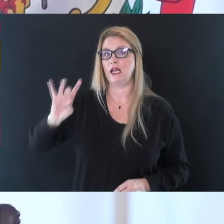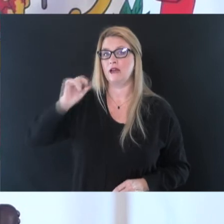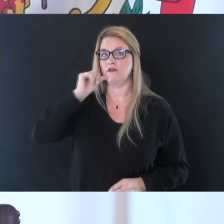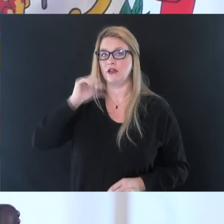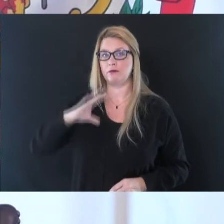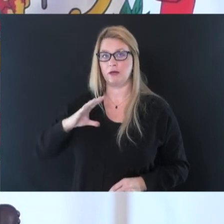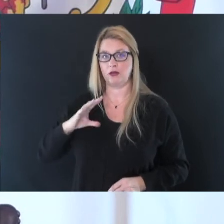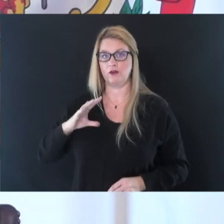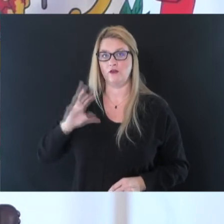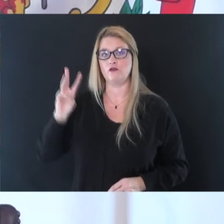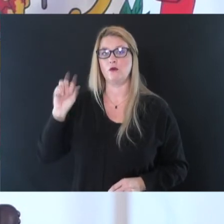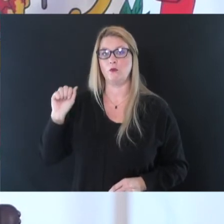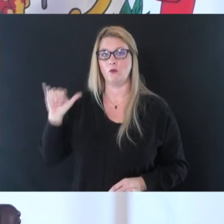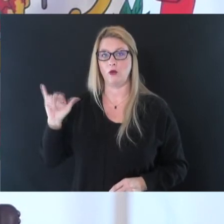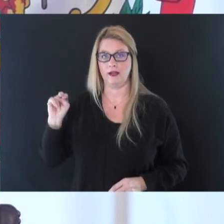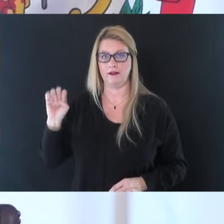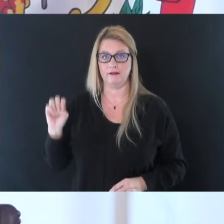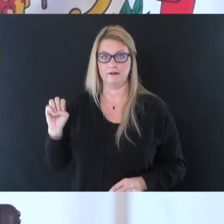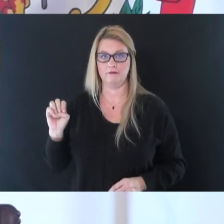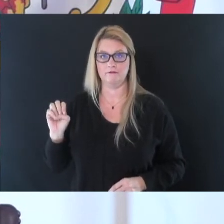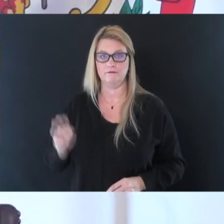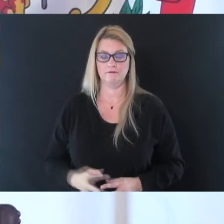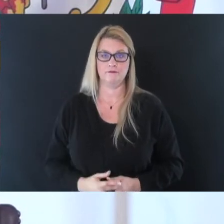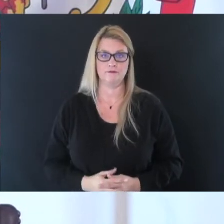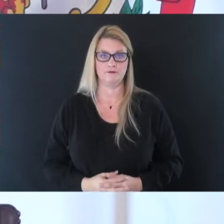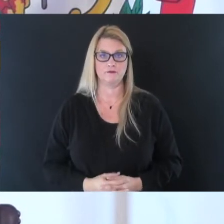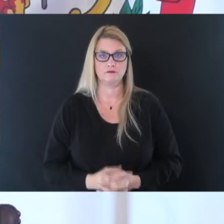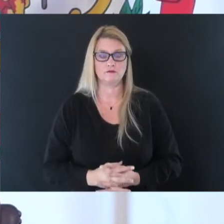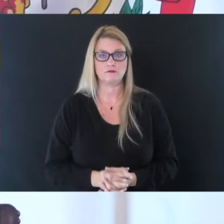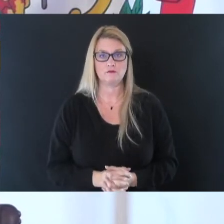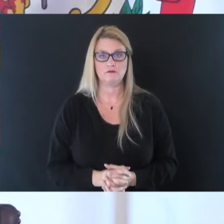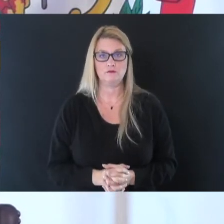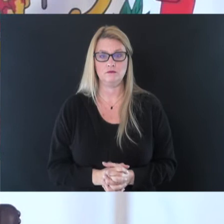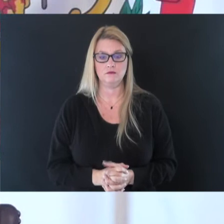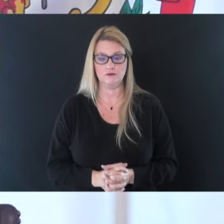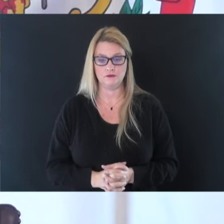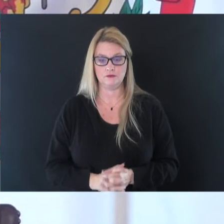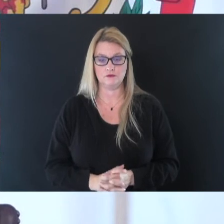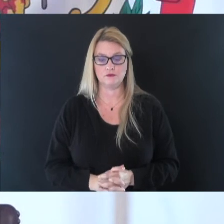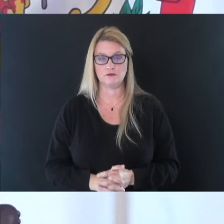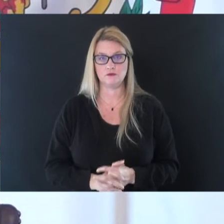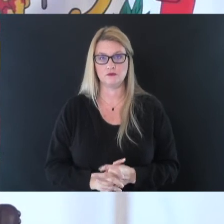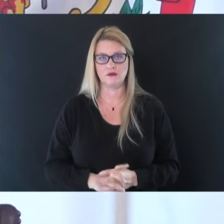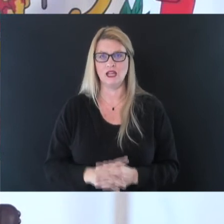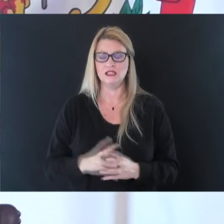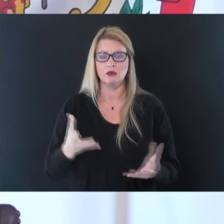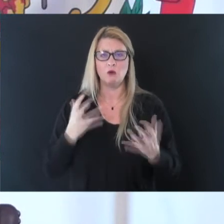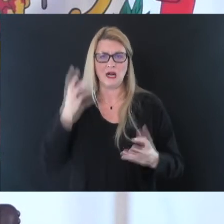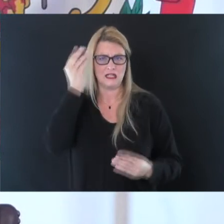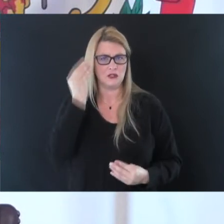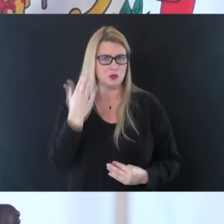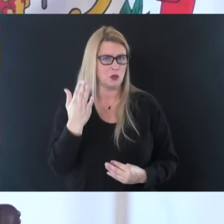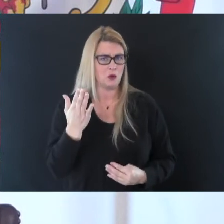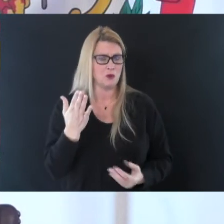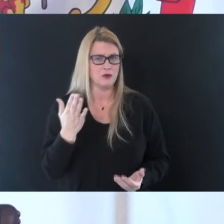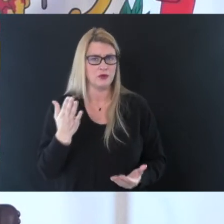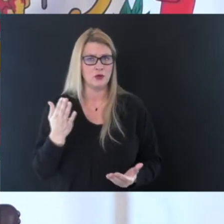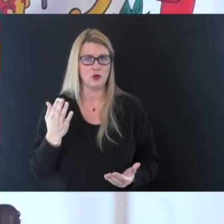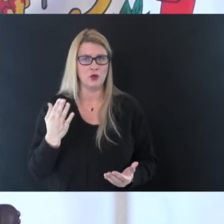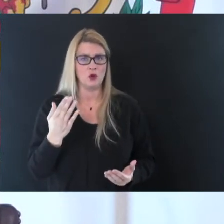female from Wayne County. Now, I want to jump right back up here to just one thing, just a second. When I